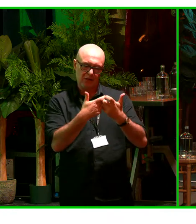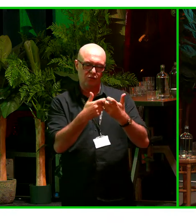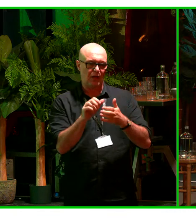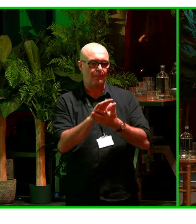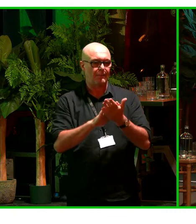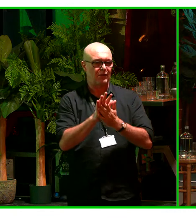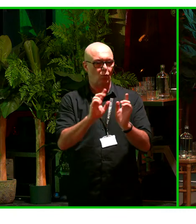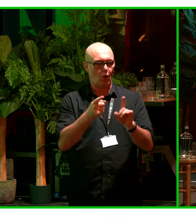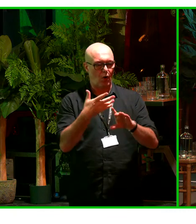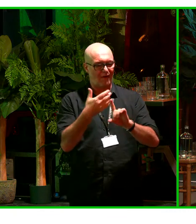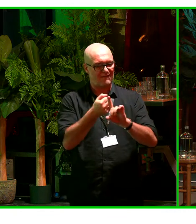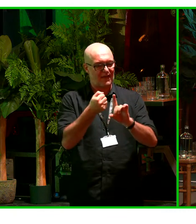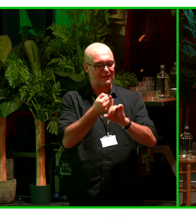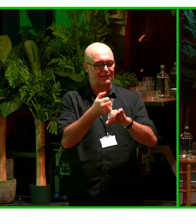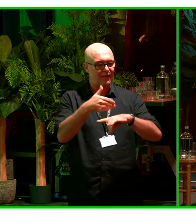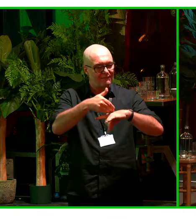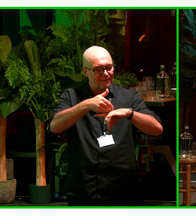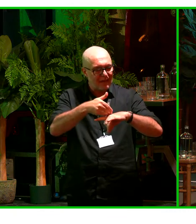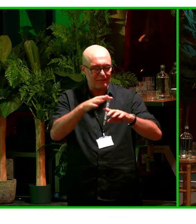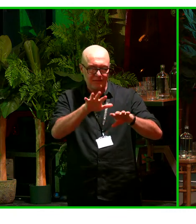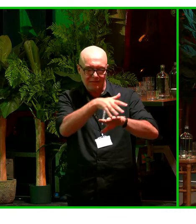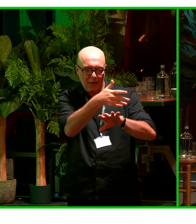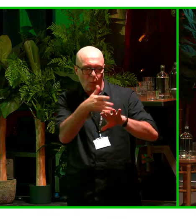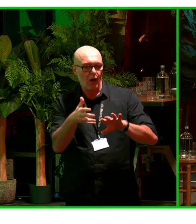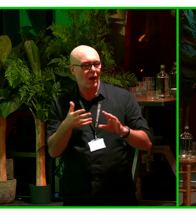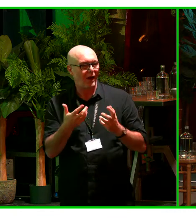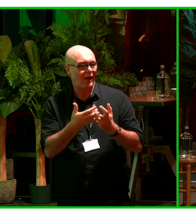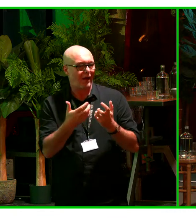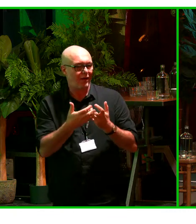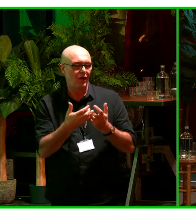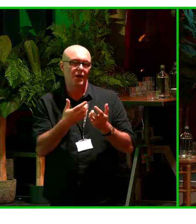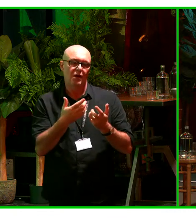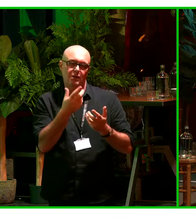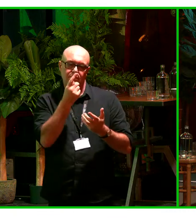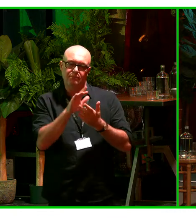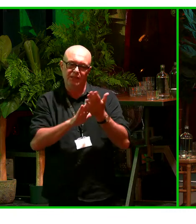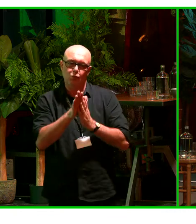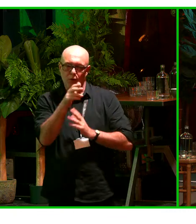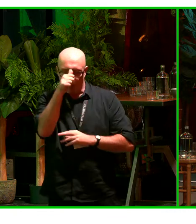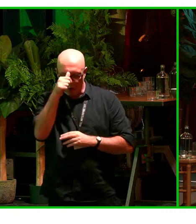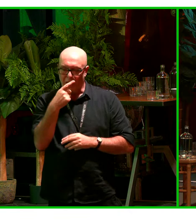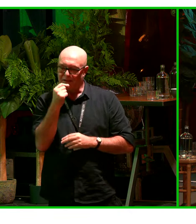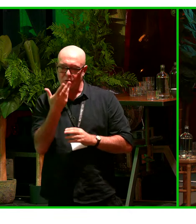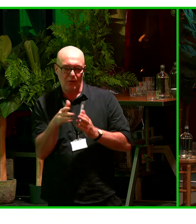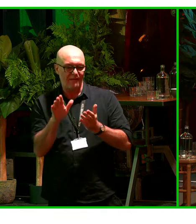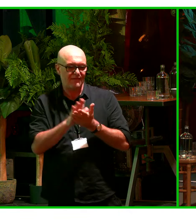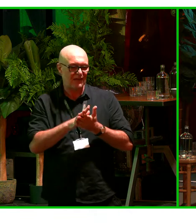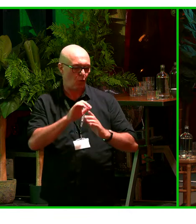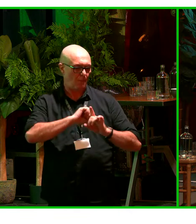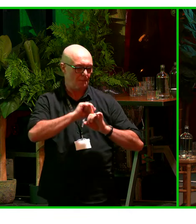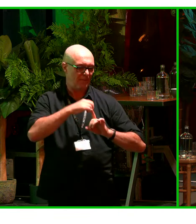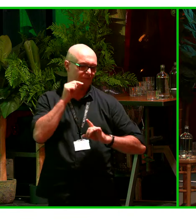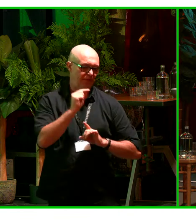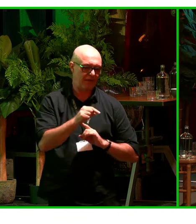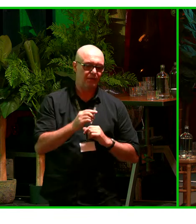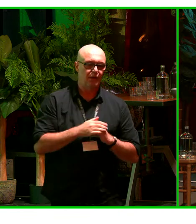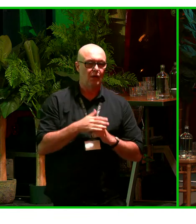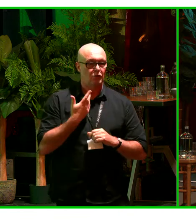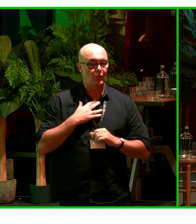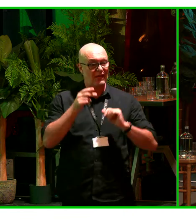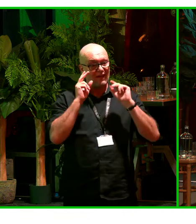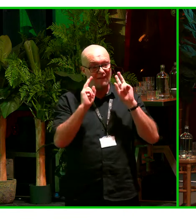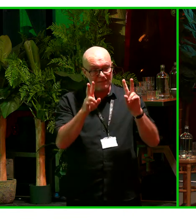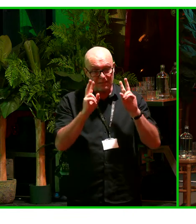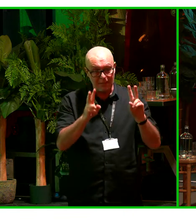network, we can then know how much of it we can accommodate before we need to invest more. So the visibility side and the monitoring side